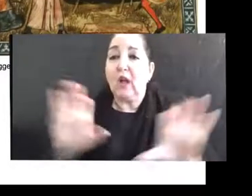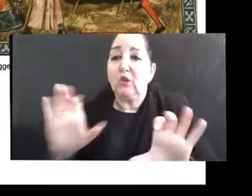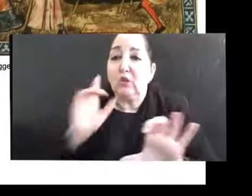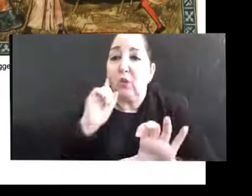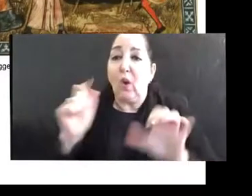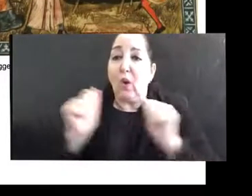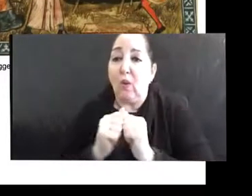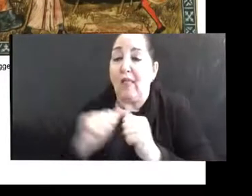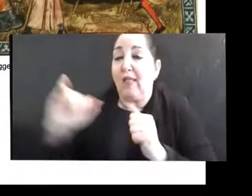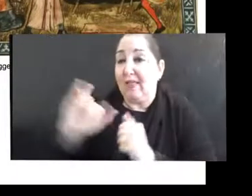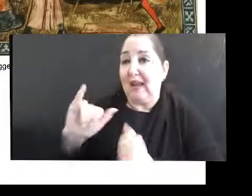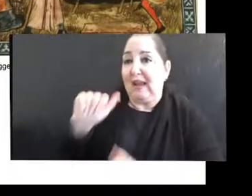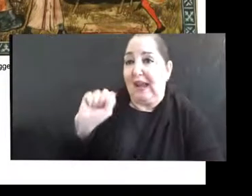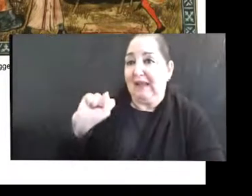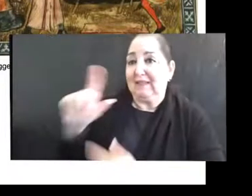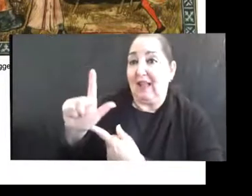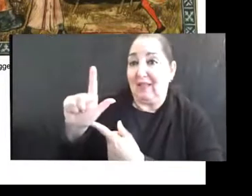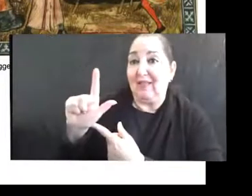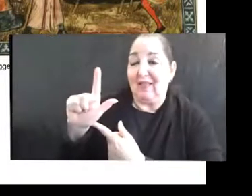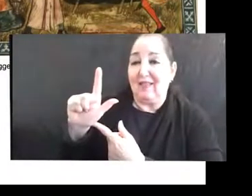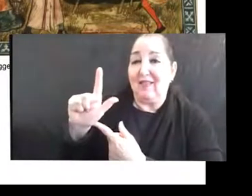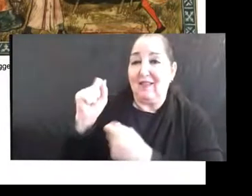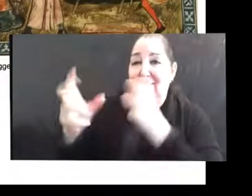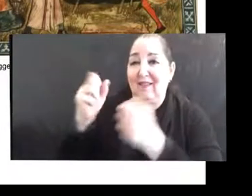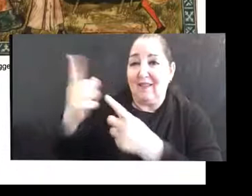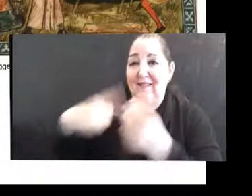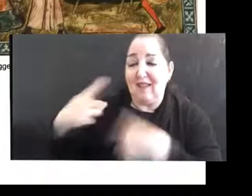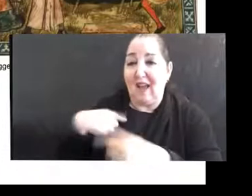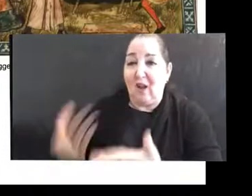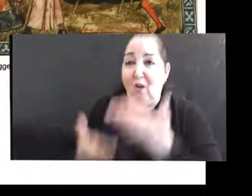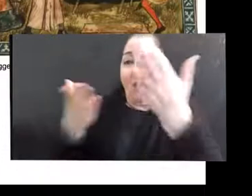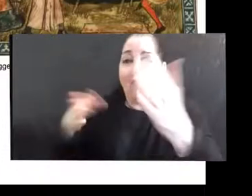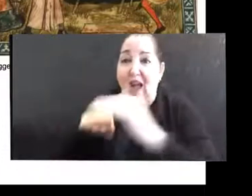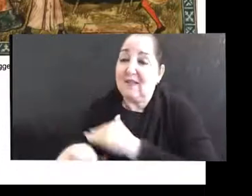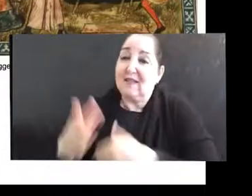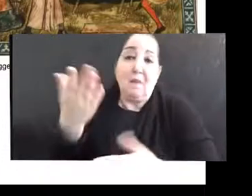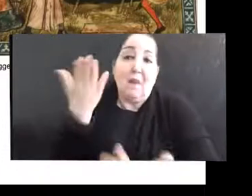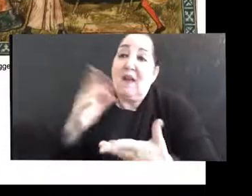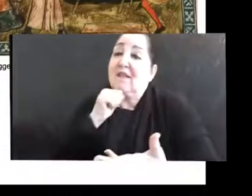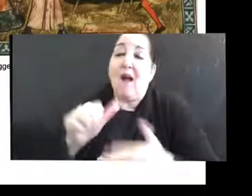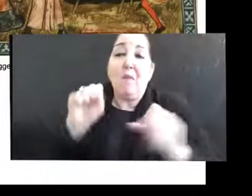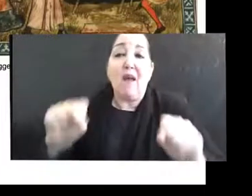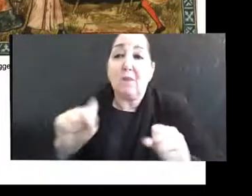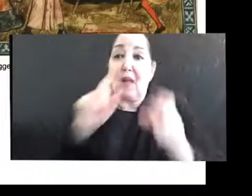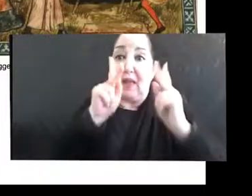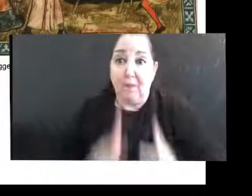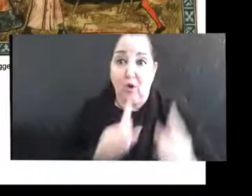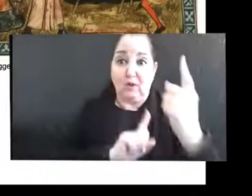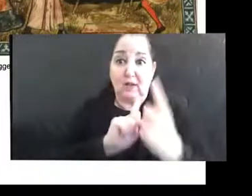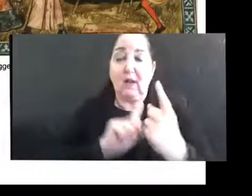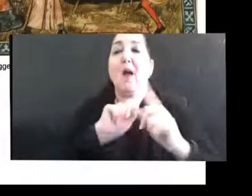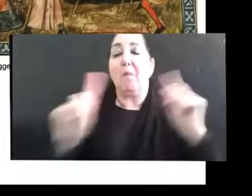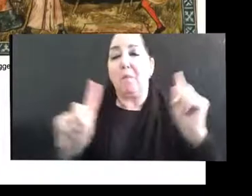live ASL, and offer access in ways that may not always be possible in person. But